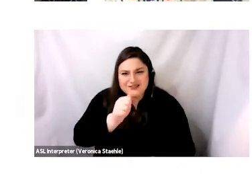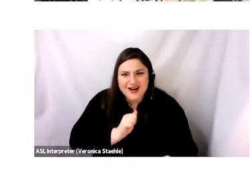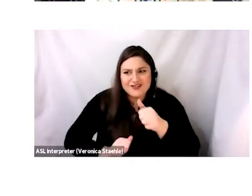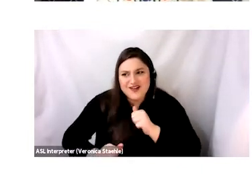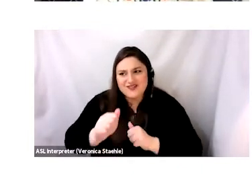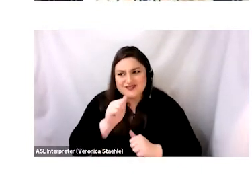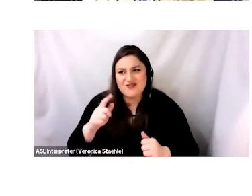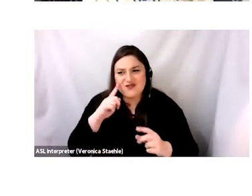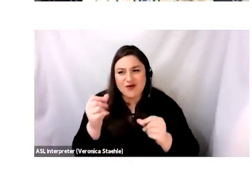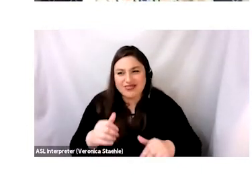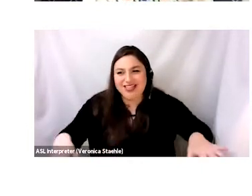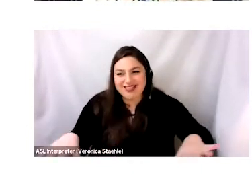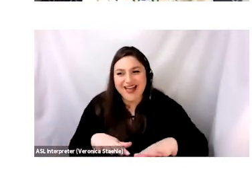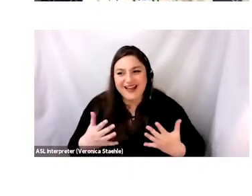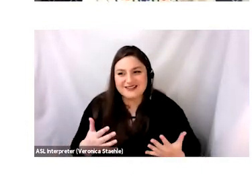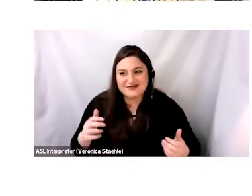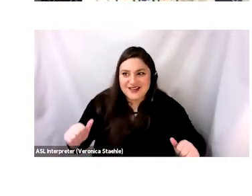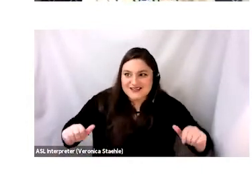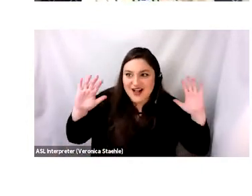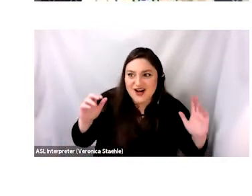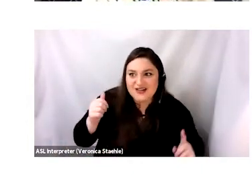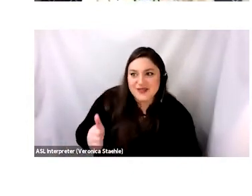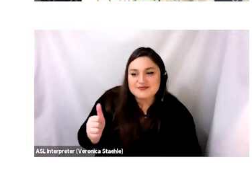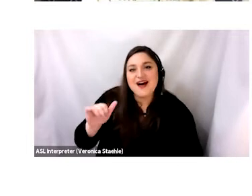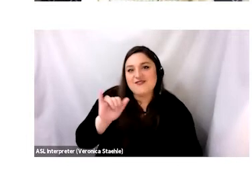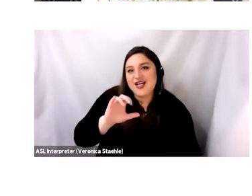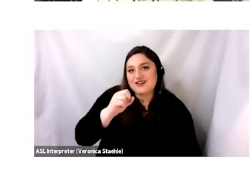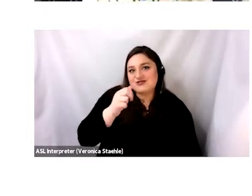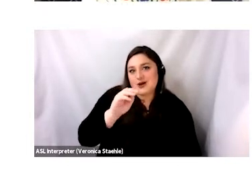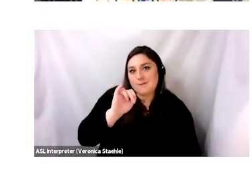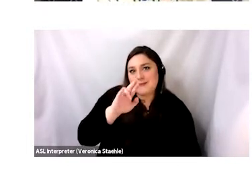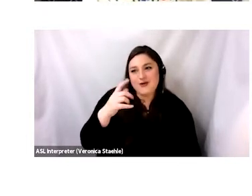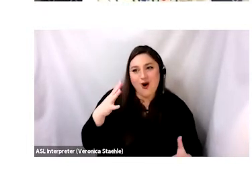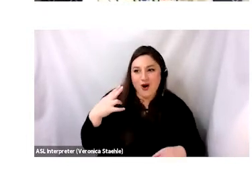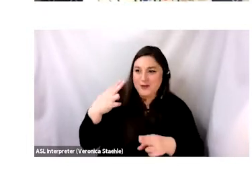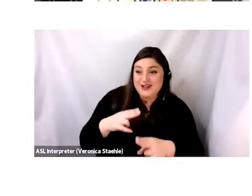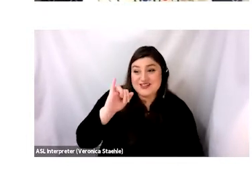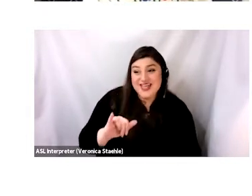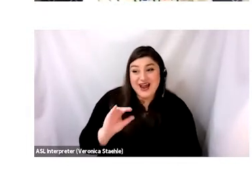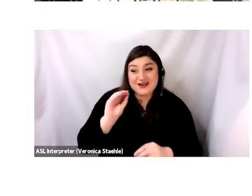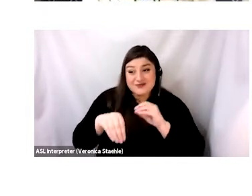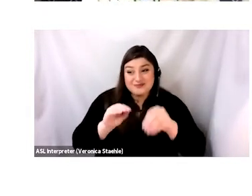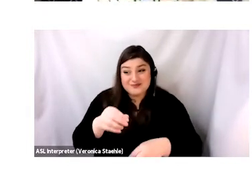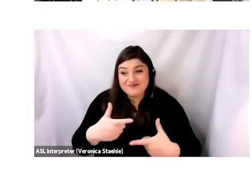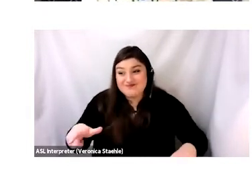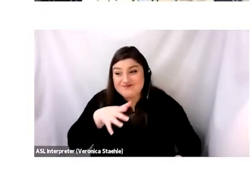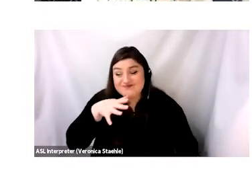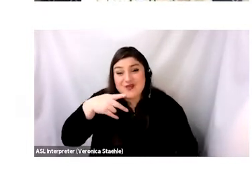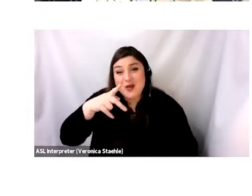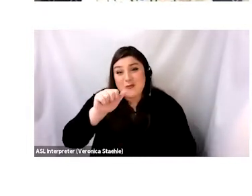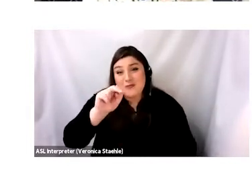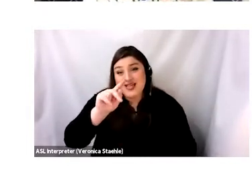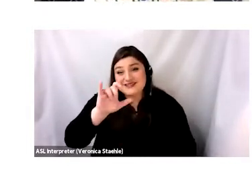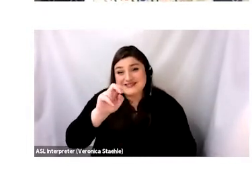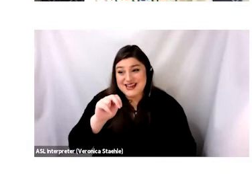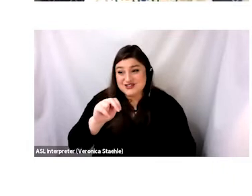Sha'Mira mentioned in some of what she said about plantation slavery and how it existed throughout the Americas. So the first thing that